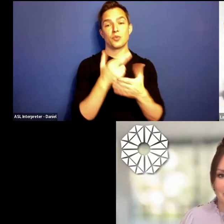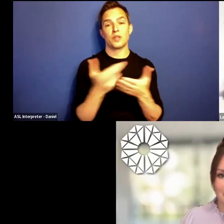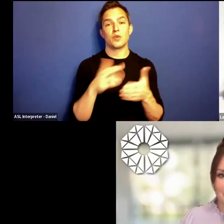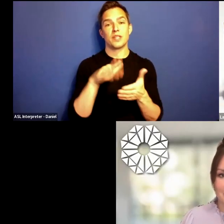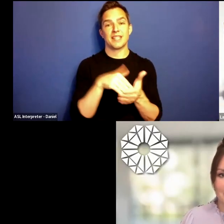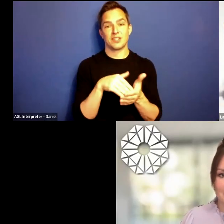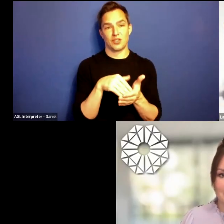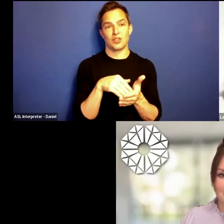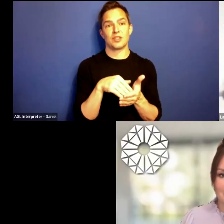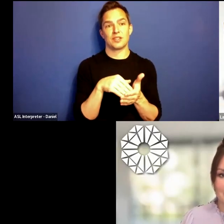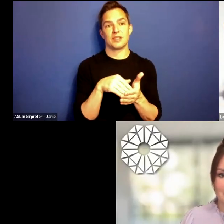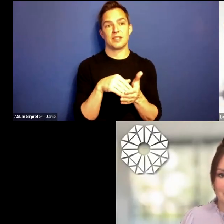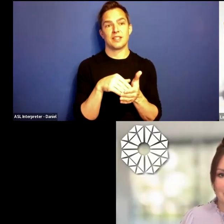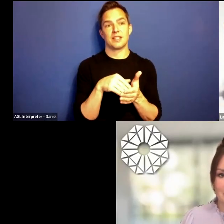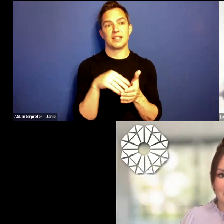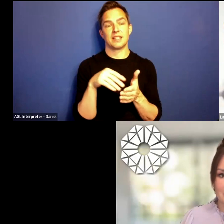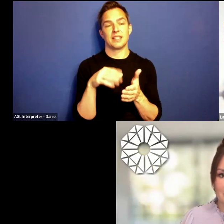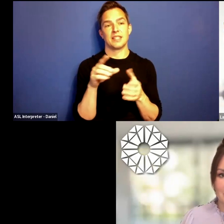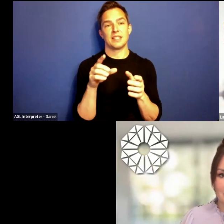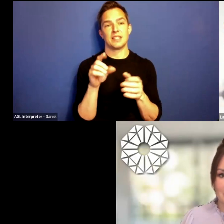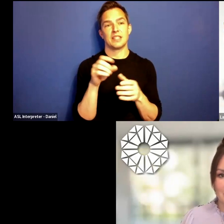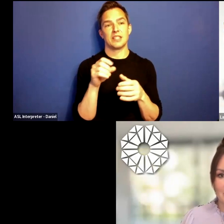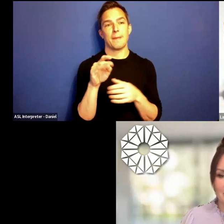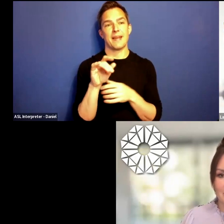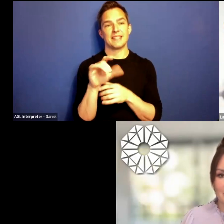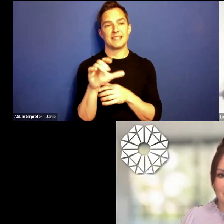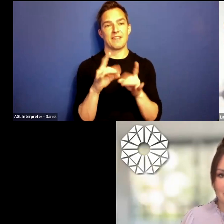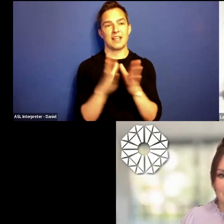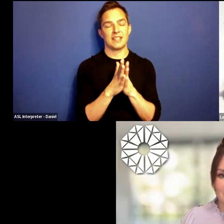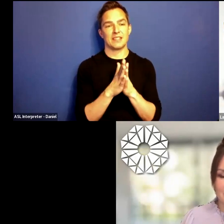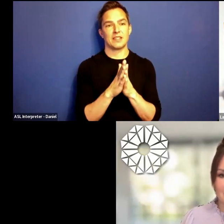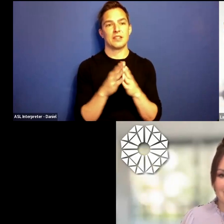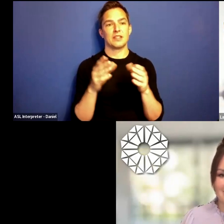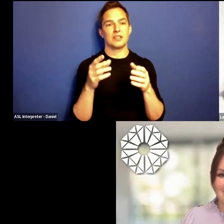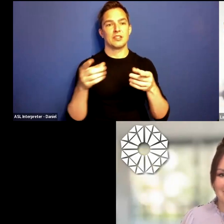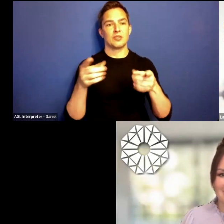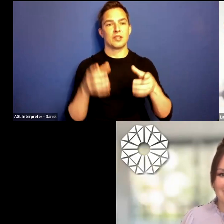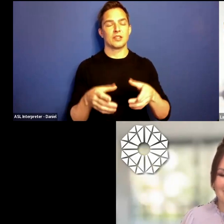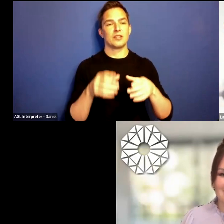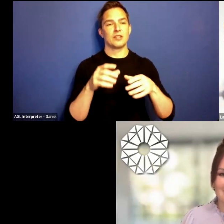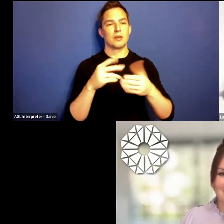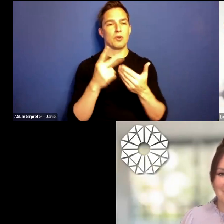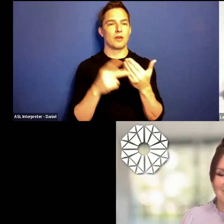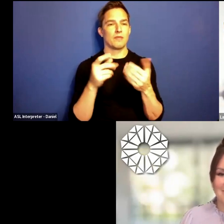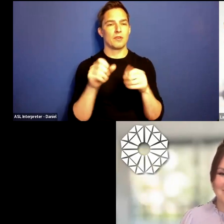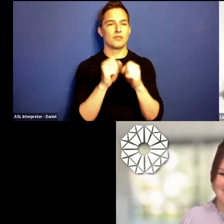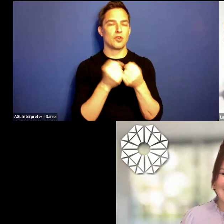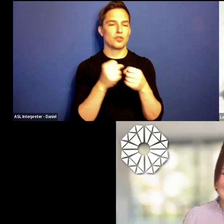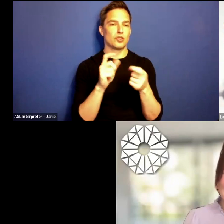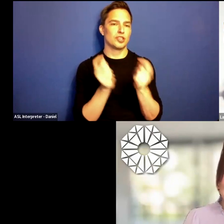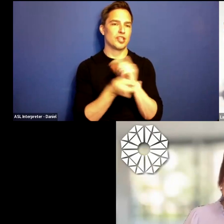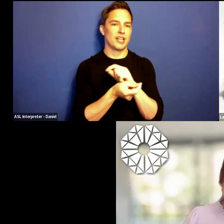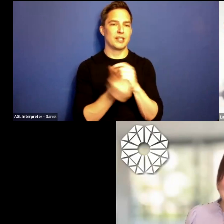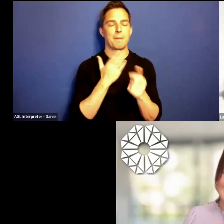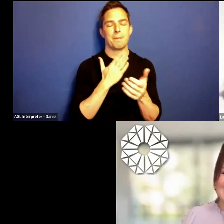Center's Domestic Violence Vice President of Programs, Prevention, and Social Change, my good